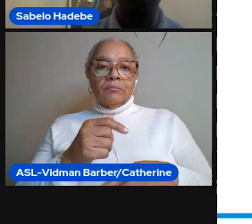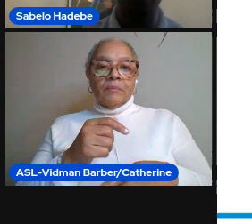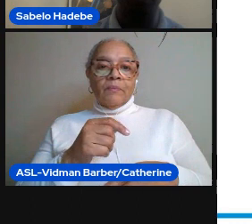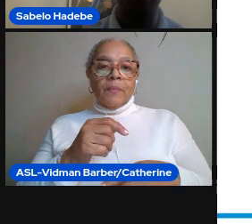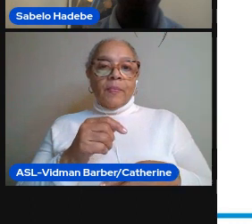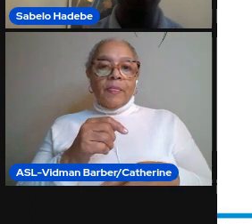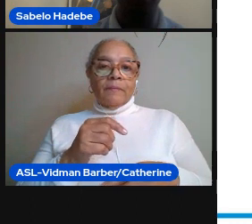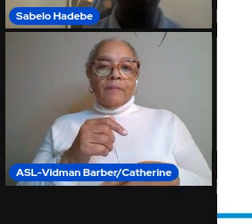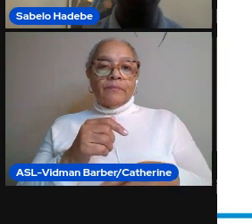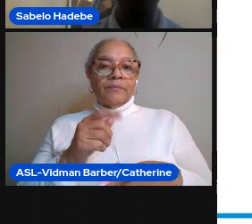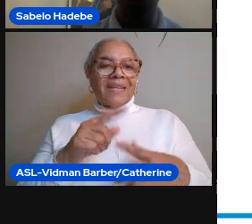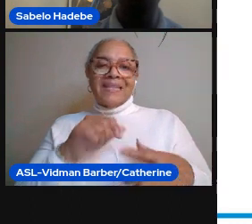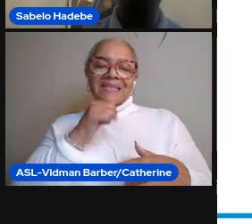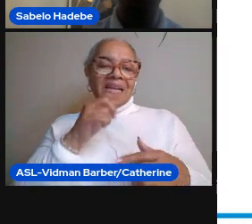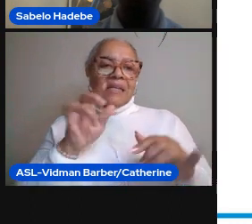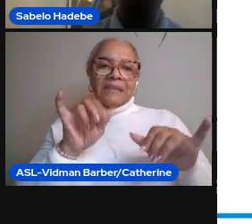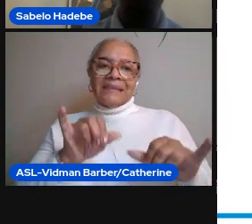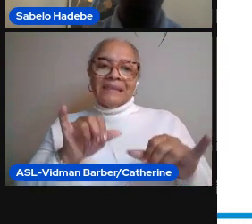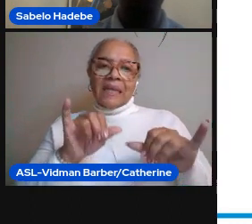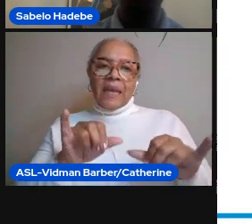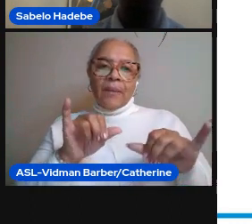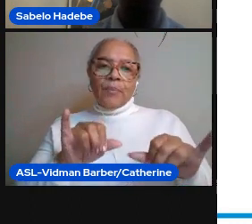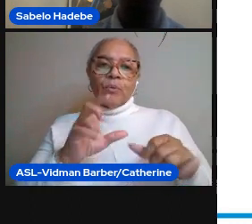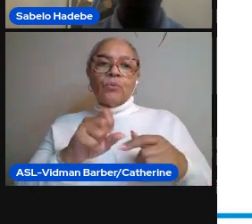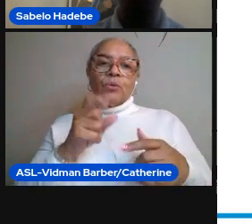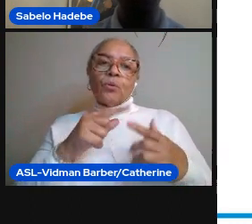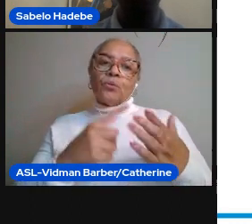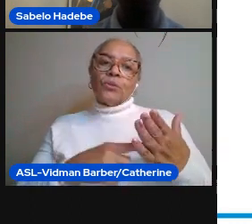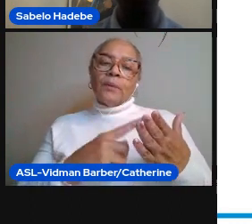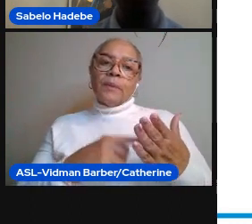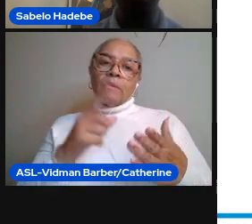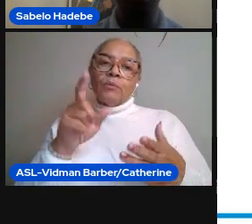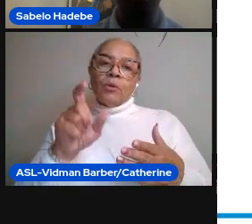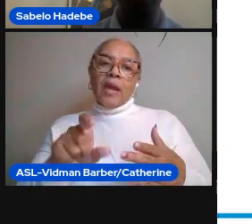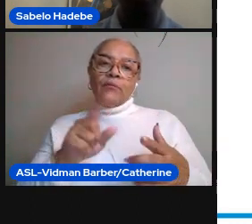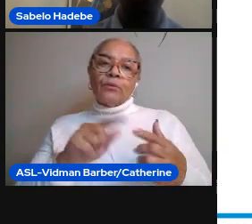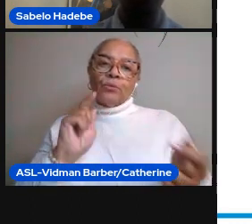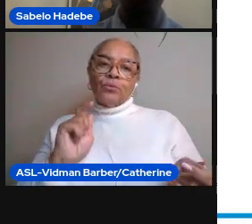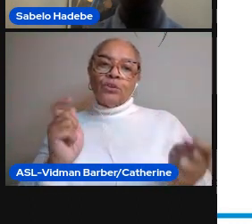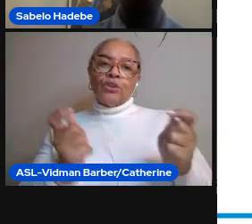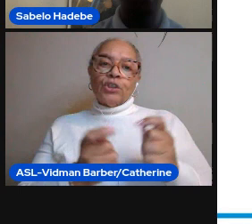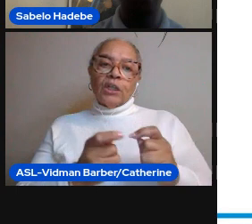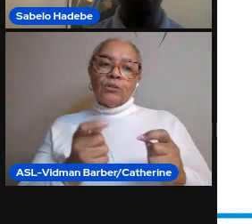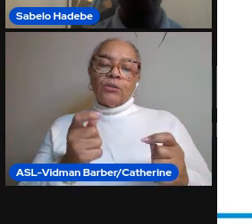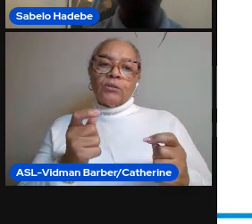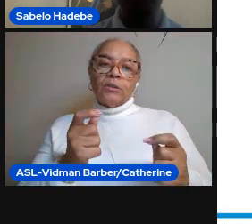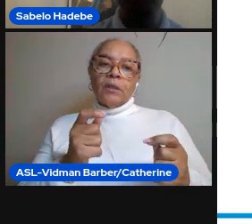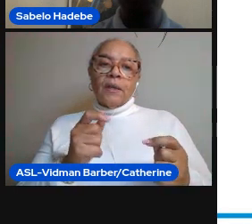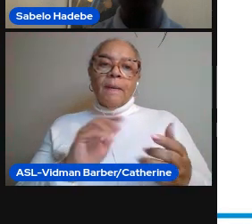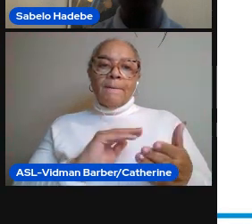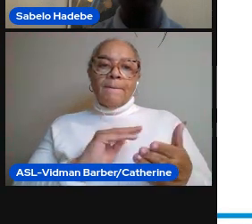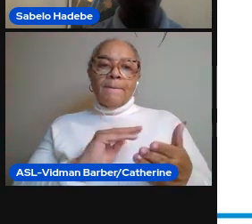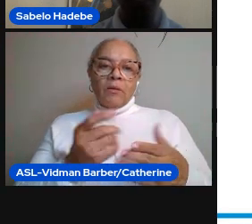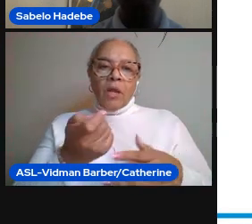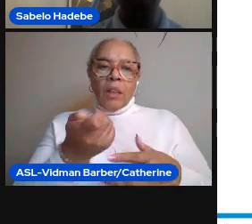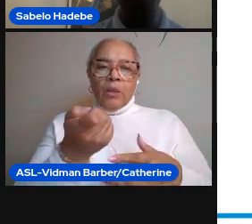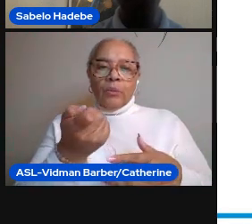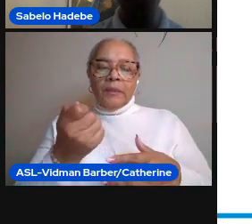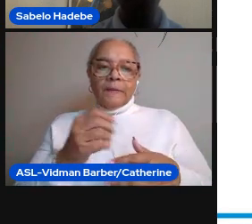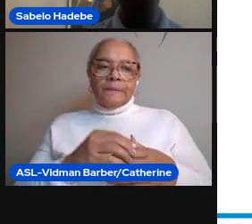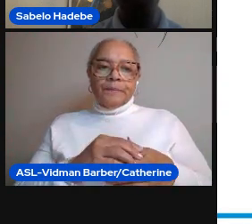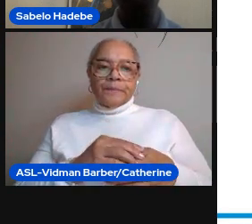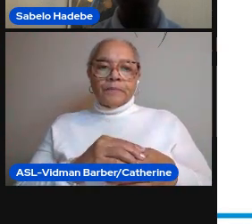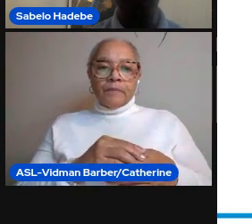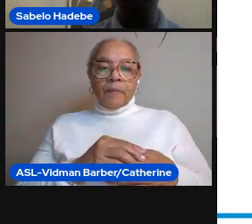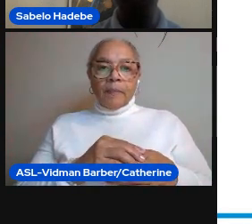it's not very stable. So you sometimes have to change the dose a little bit. And what